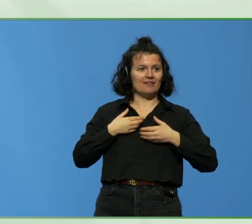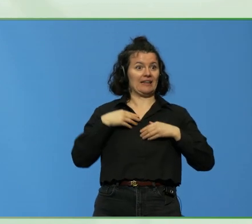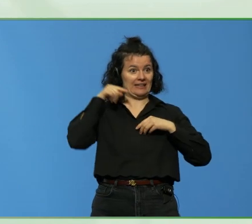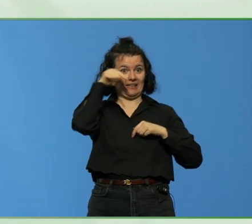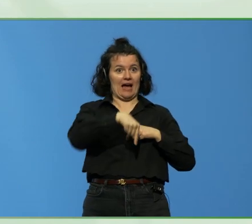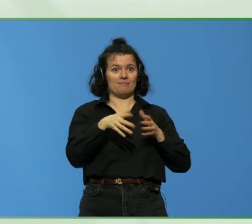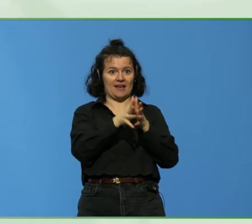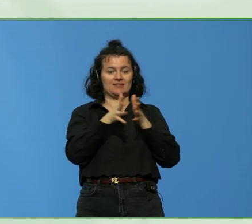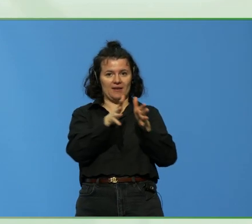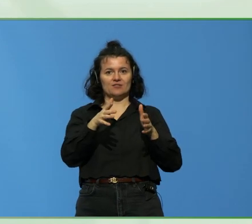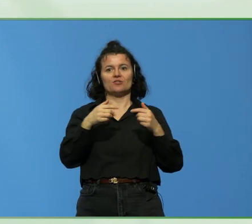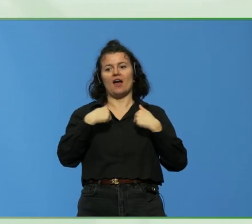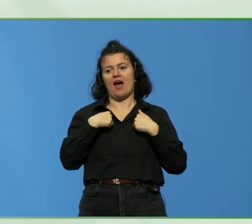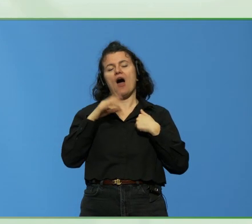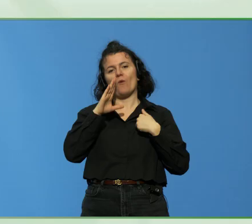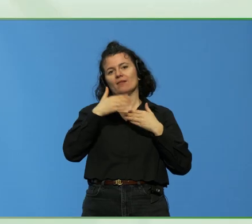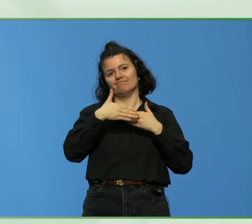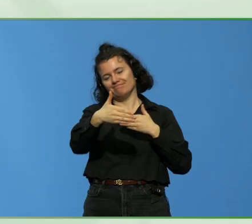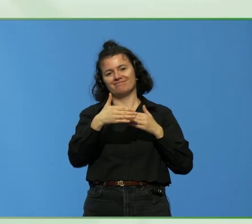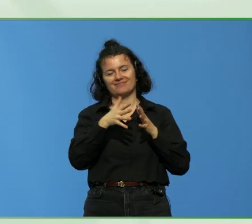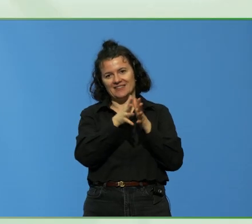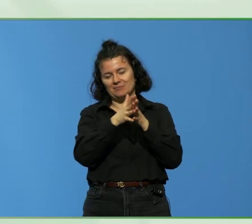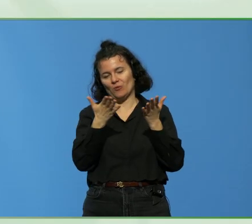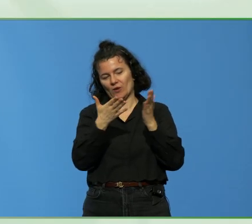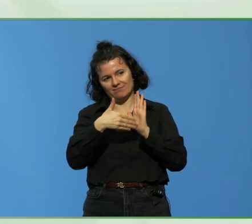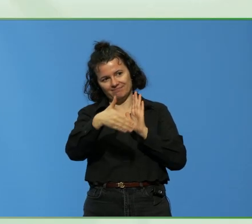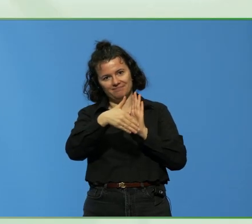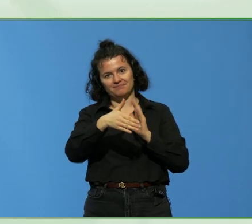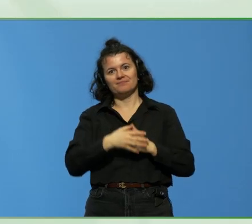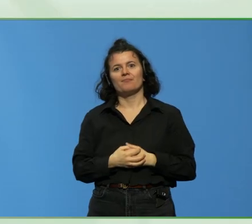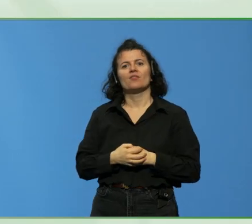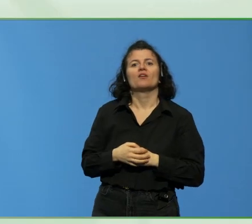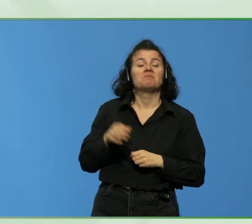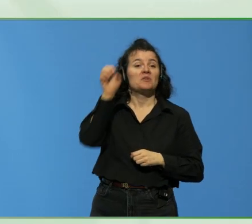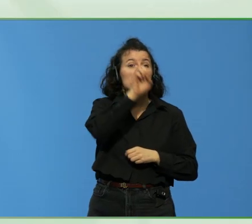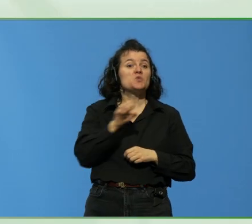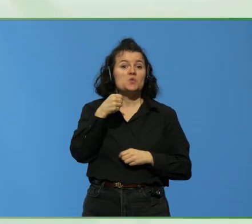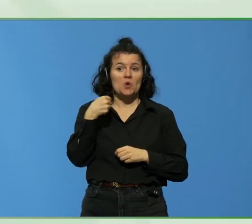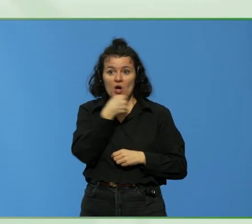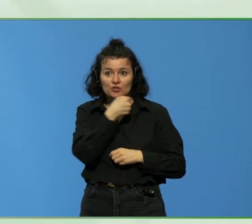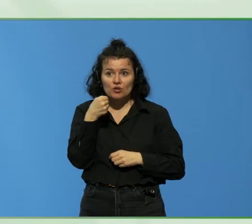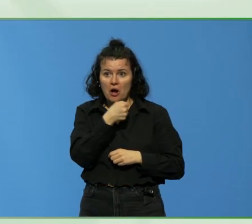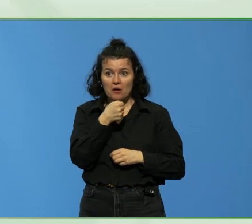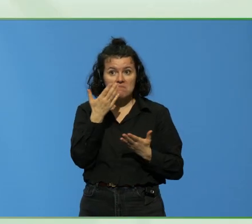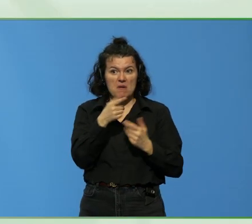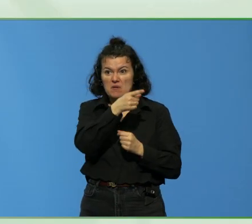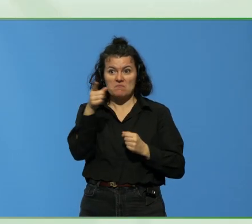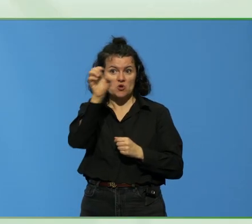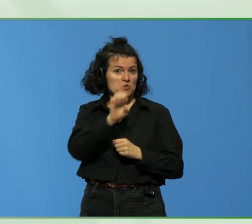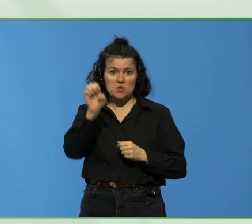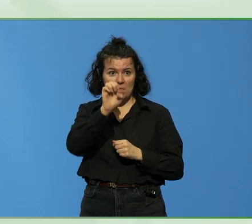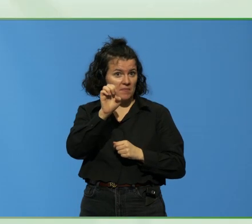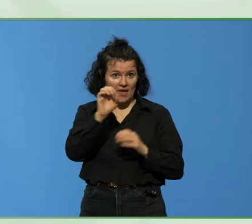and projects in the next months. The Eurovision Song Contest, if you are not from Europe, I make a